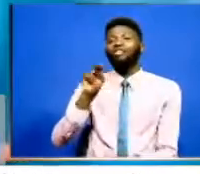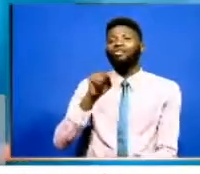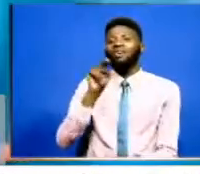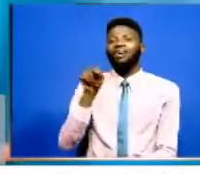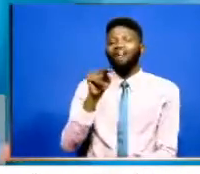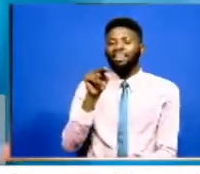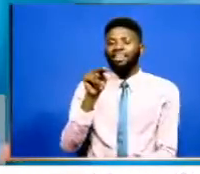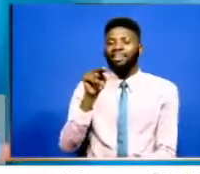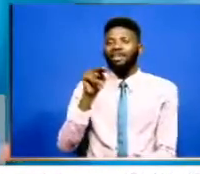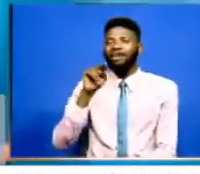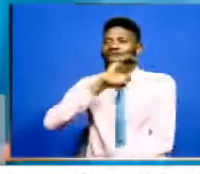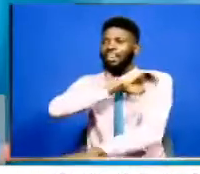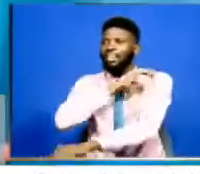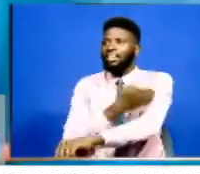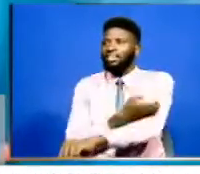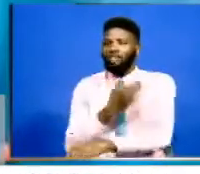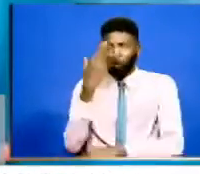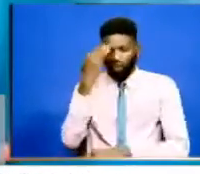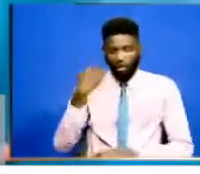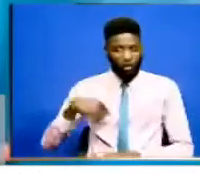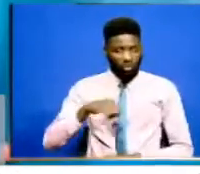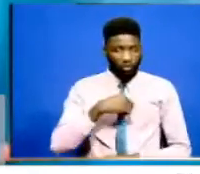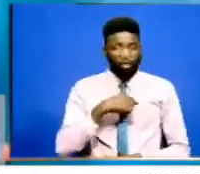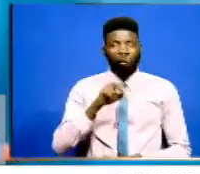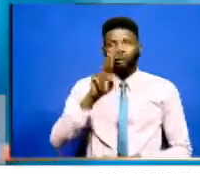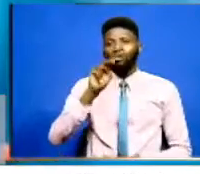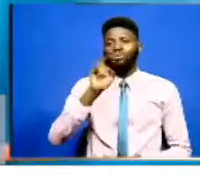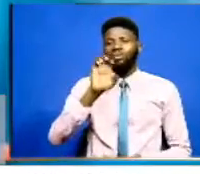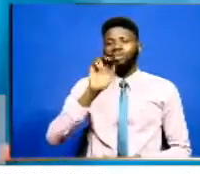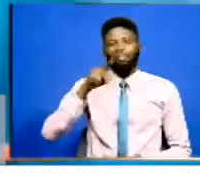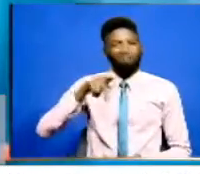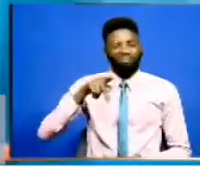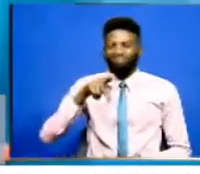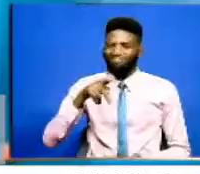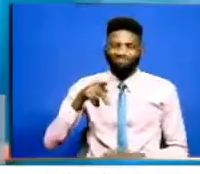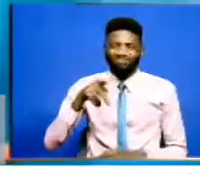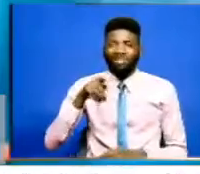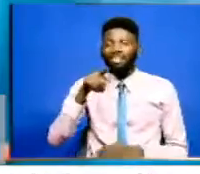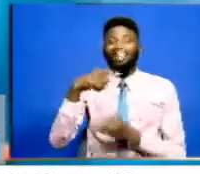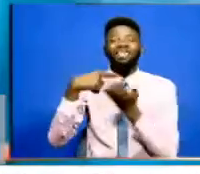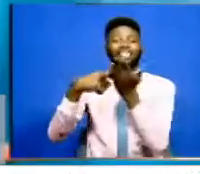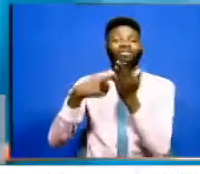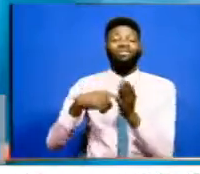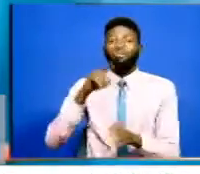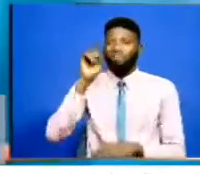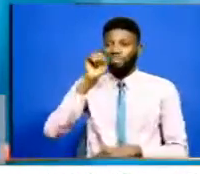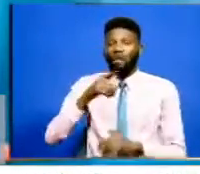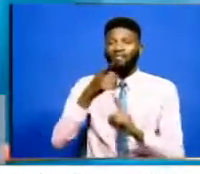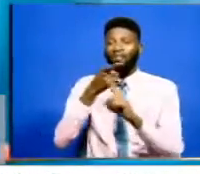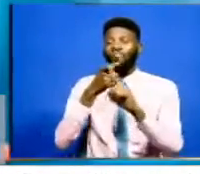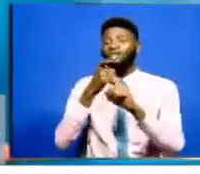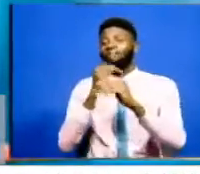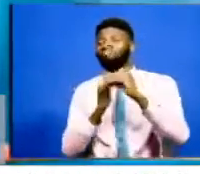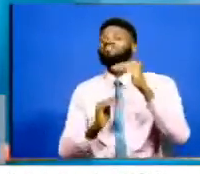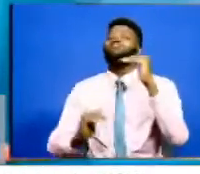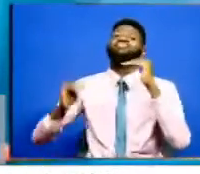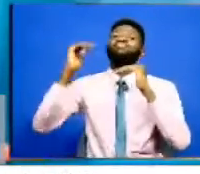as UNEP, we are not really kind of. I think this discussion has to come at a certain level yes.